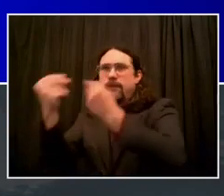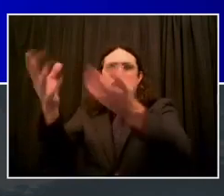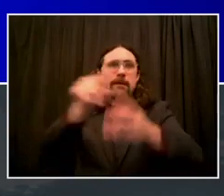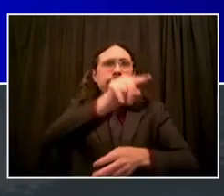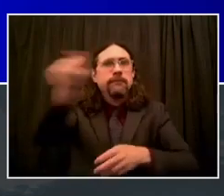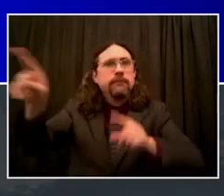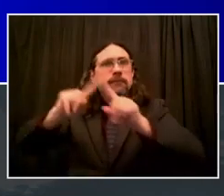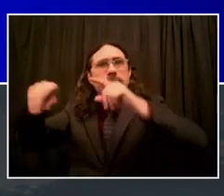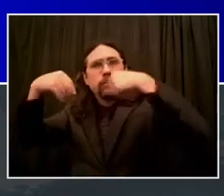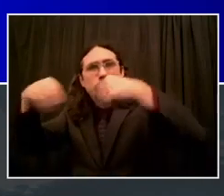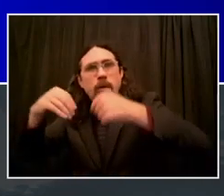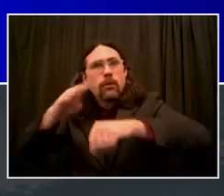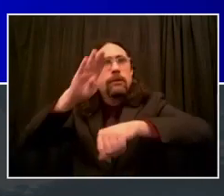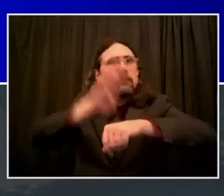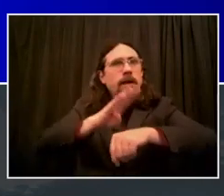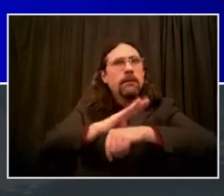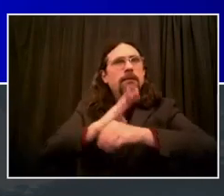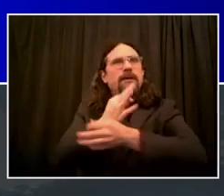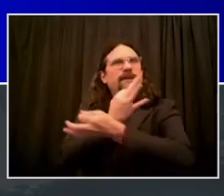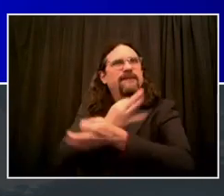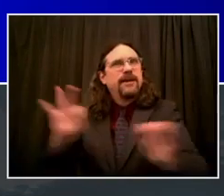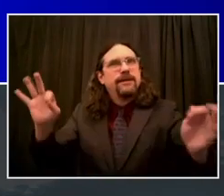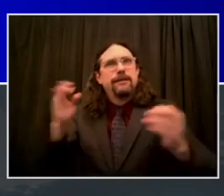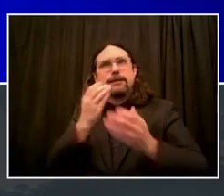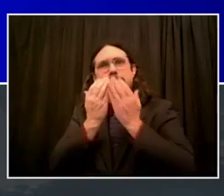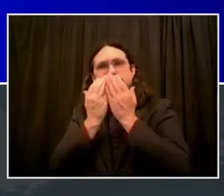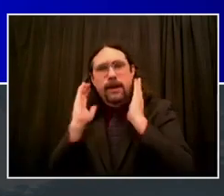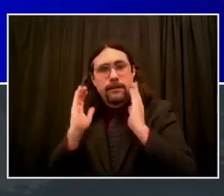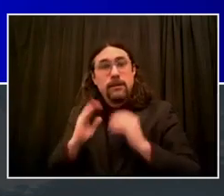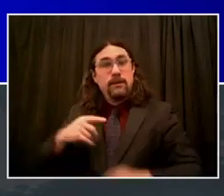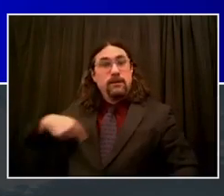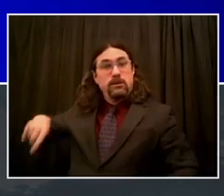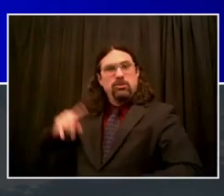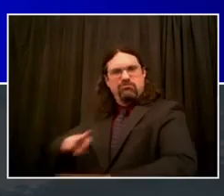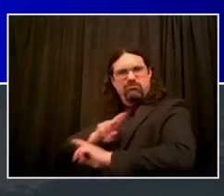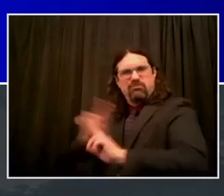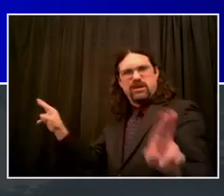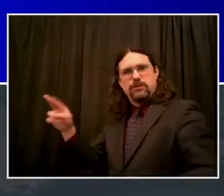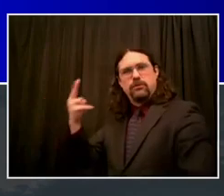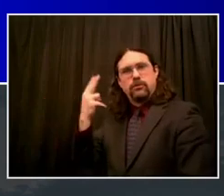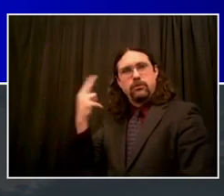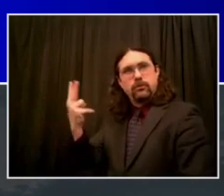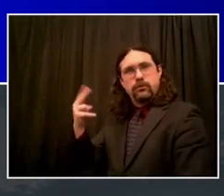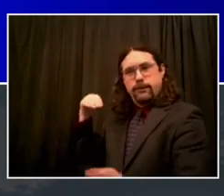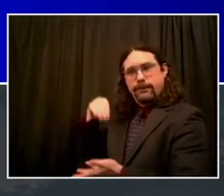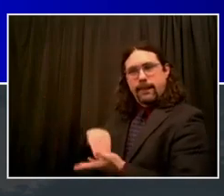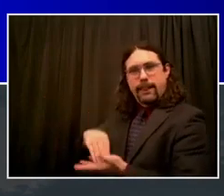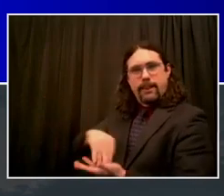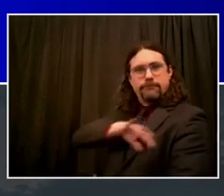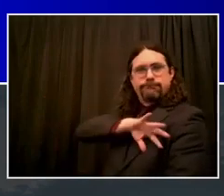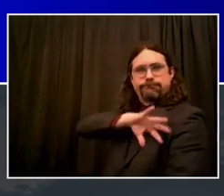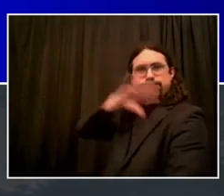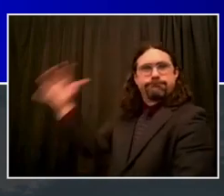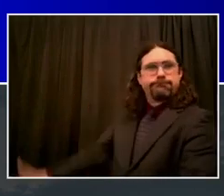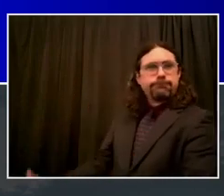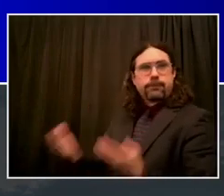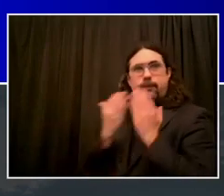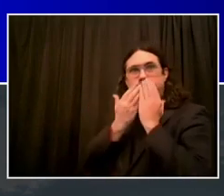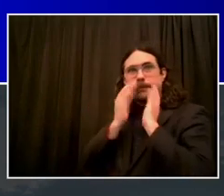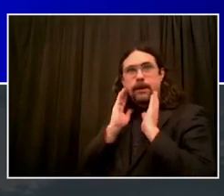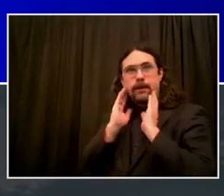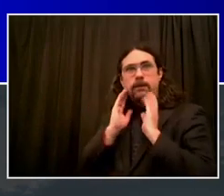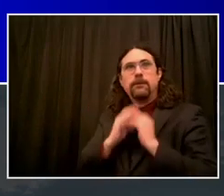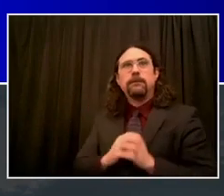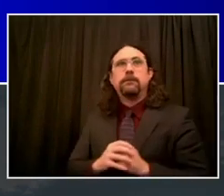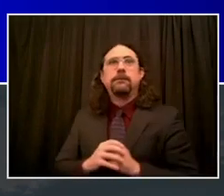face coverings that we're getting ready right now to deliver to businesses or have them pick up at sites around the city, whatever works better for them.